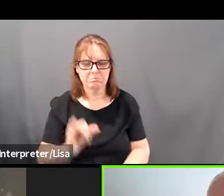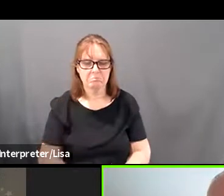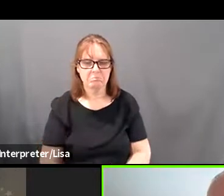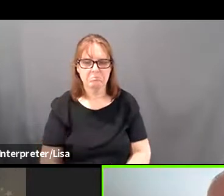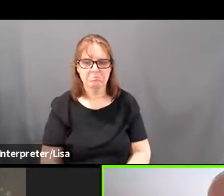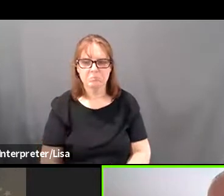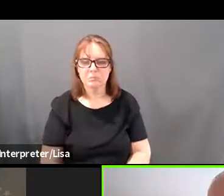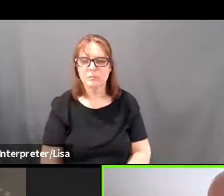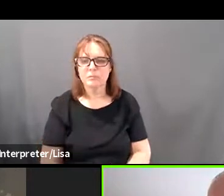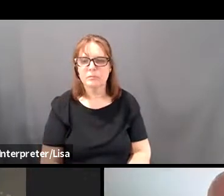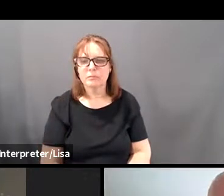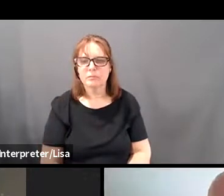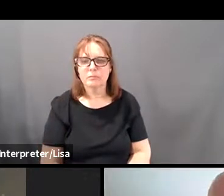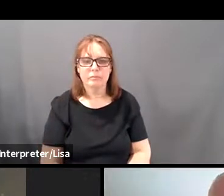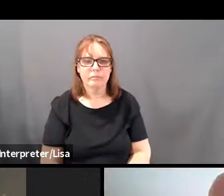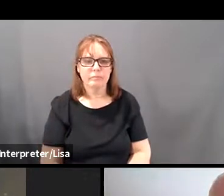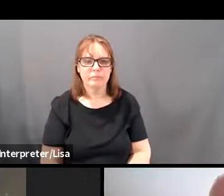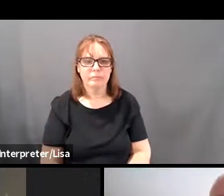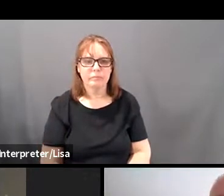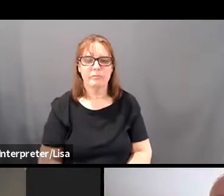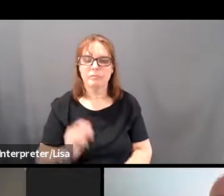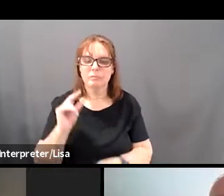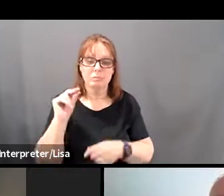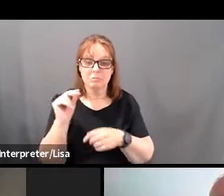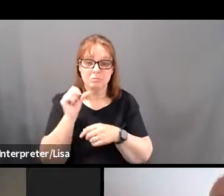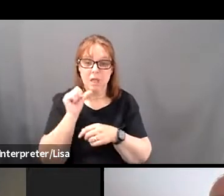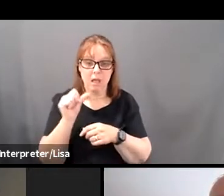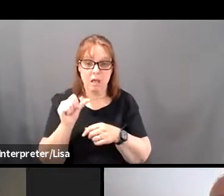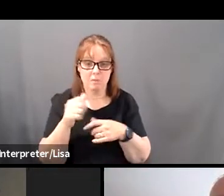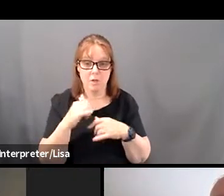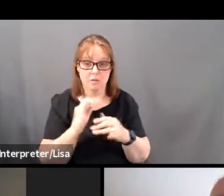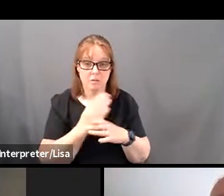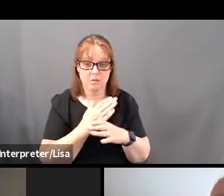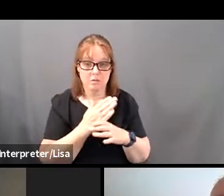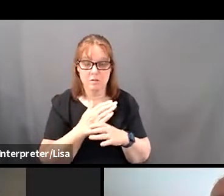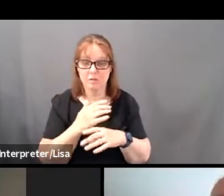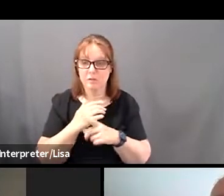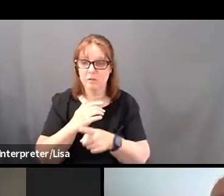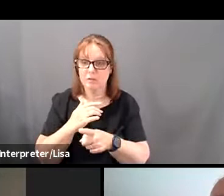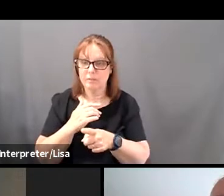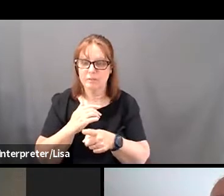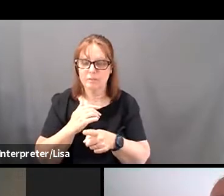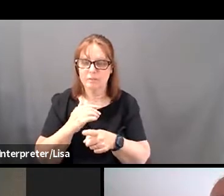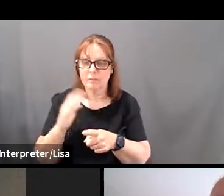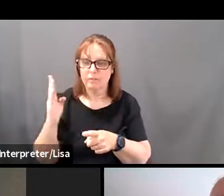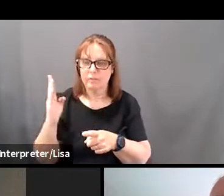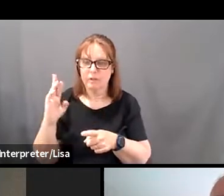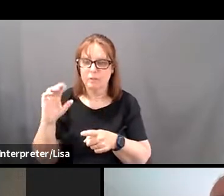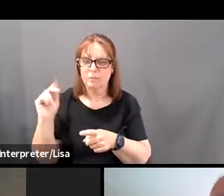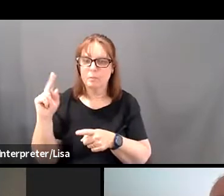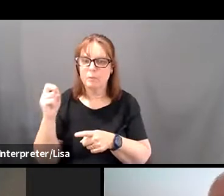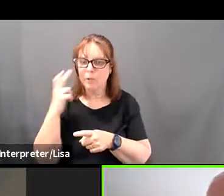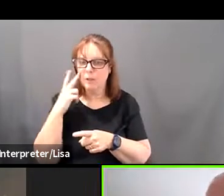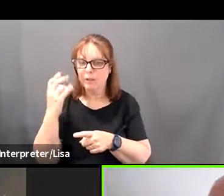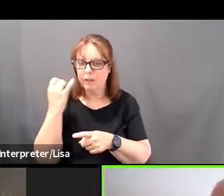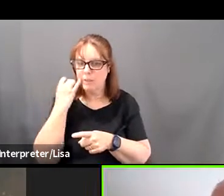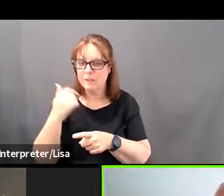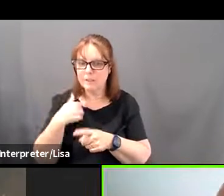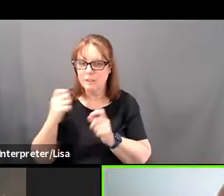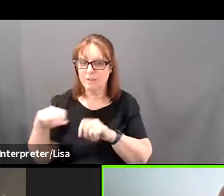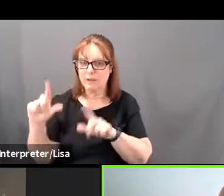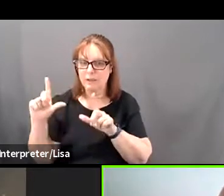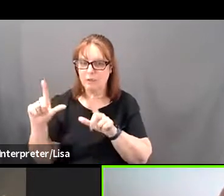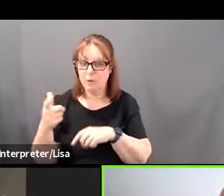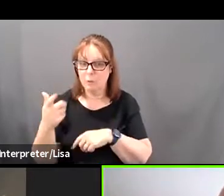So I figure out. I'm not still sharing, but Okay. I have it too, Brooke. Let me see if I can pull it up. You've got to be and throw it up. I